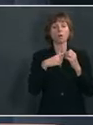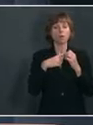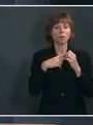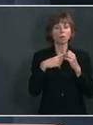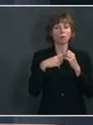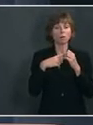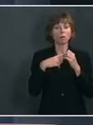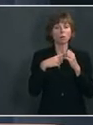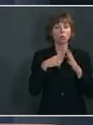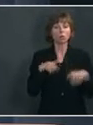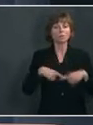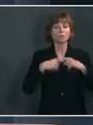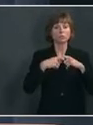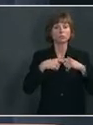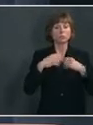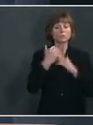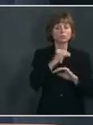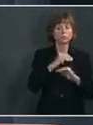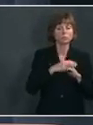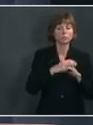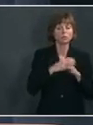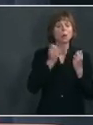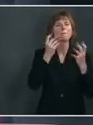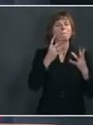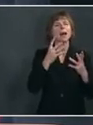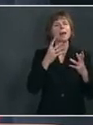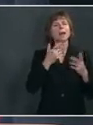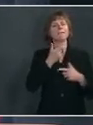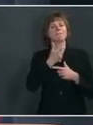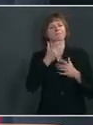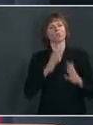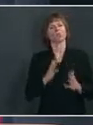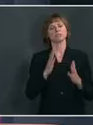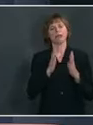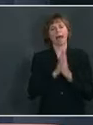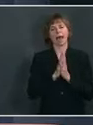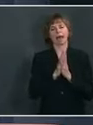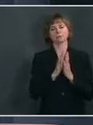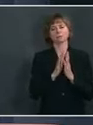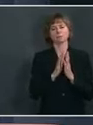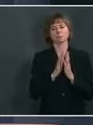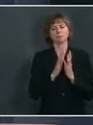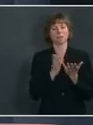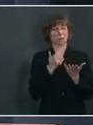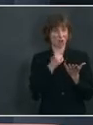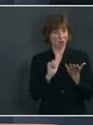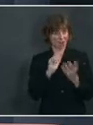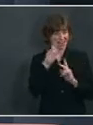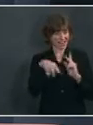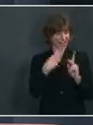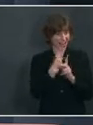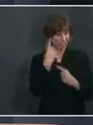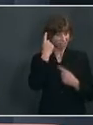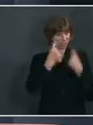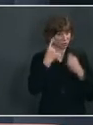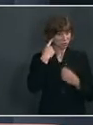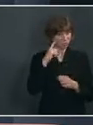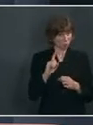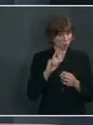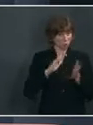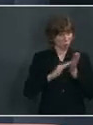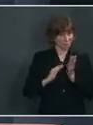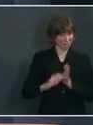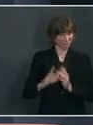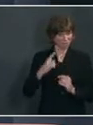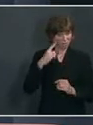Sure. Go ahead, and Caitlin, then we'll go to you. A lot of our viewers are asking if there will be any kind of consideration for waivers